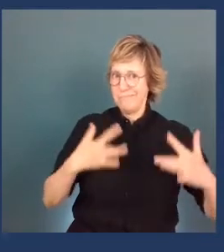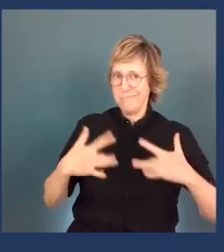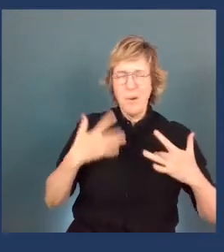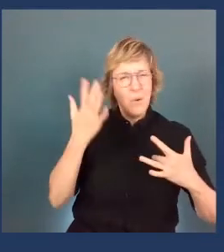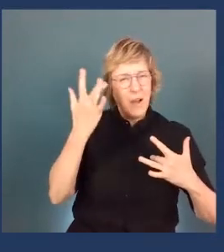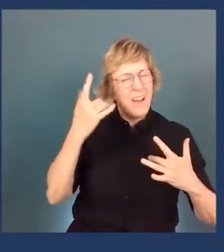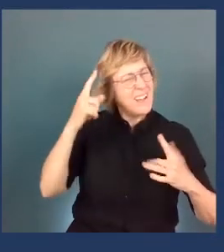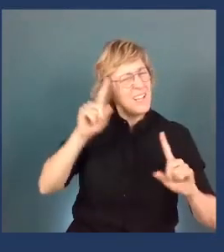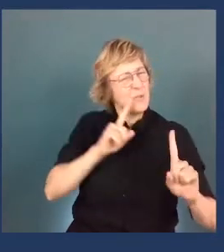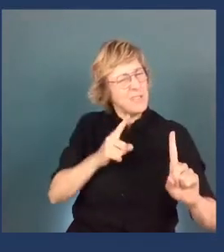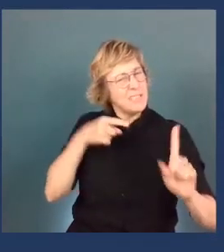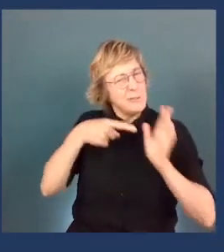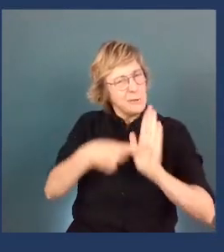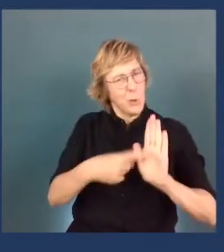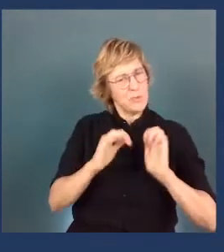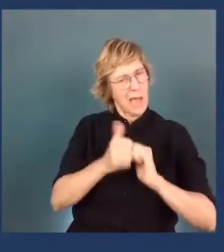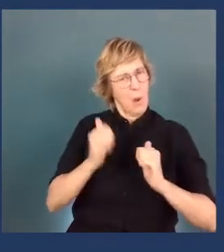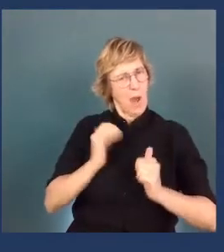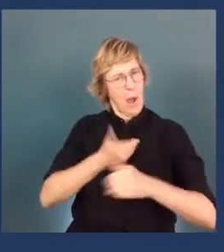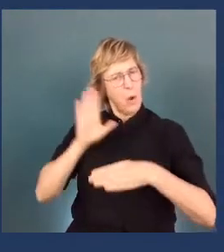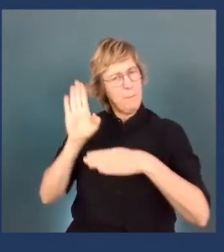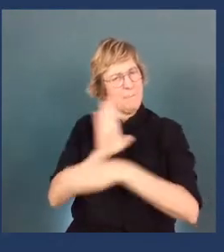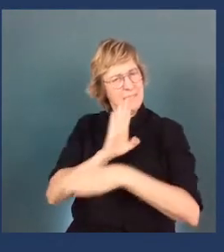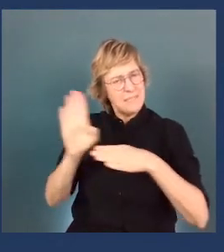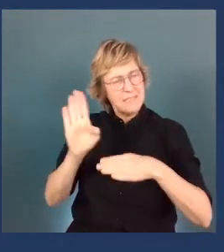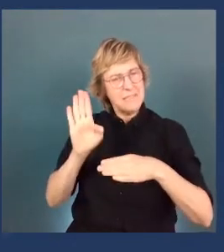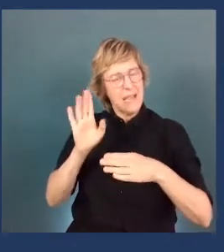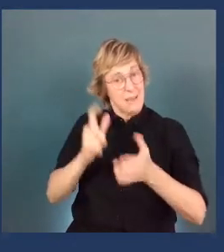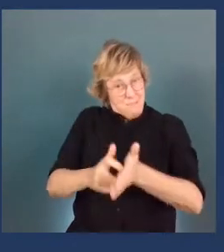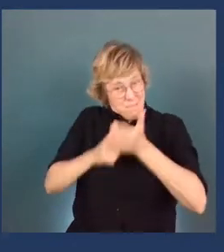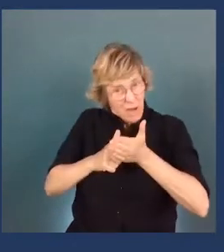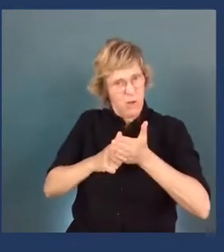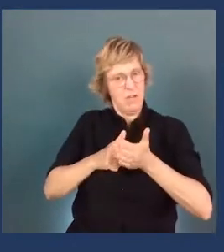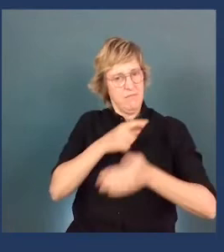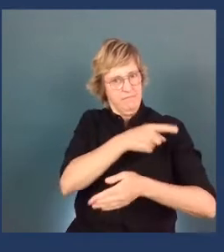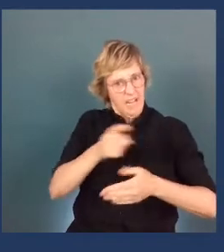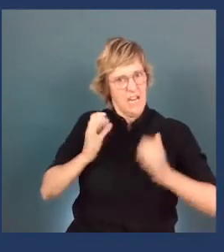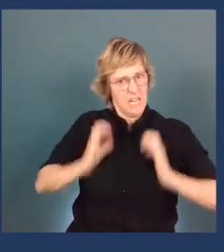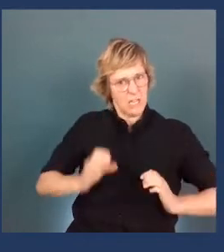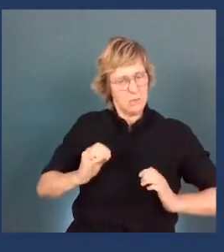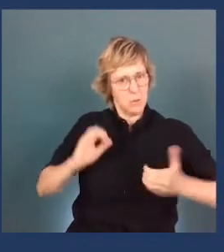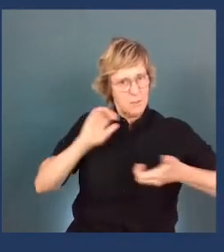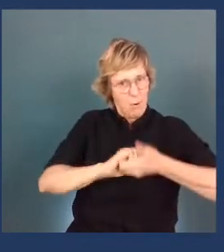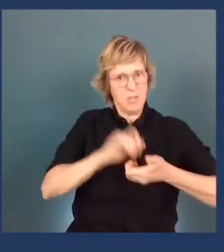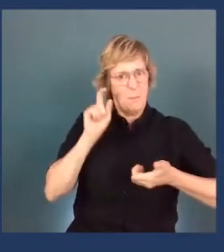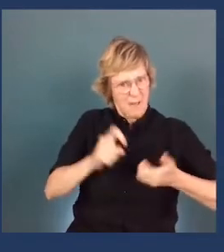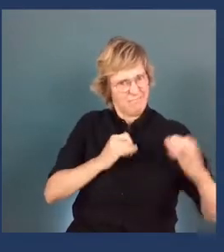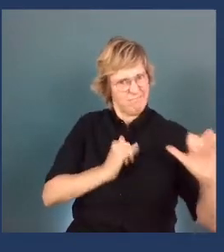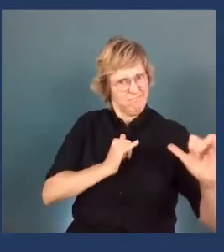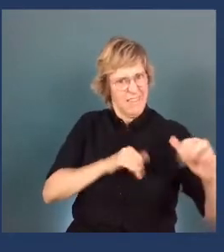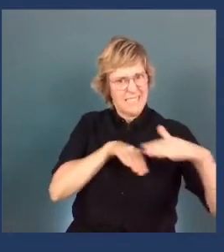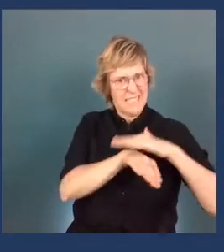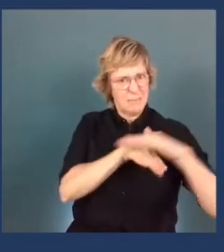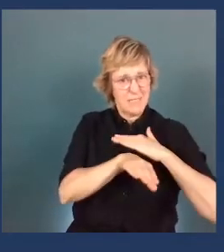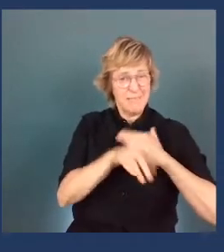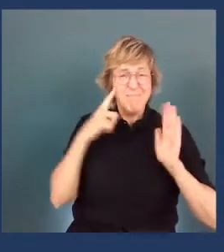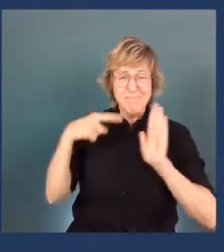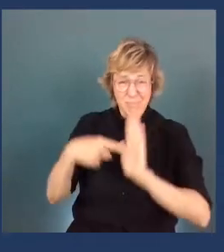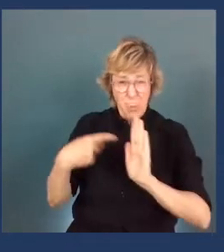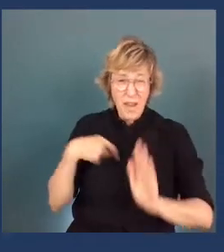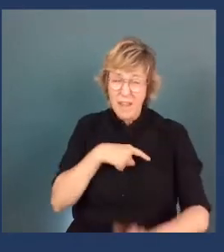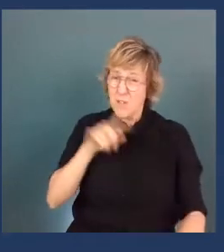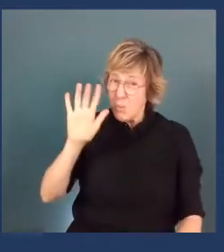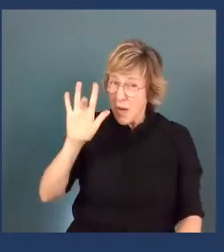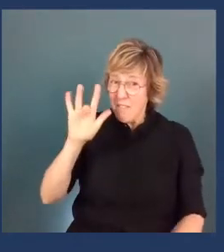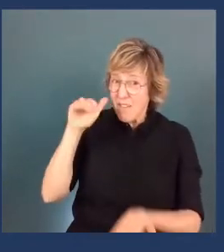how we make accessibility a business imperative for our customers and partners. I mean, we have